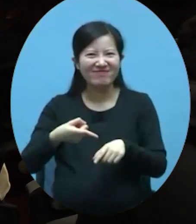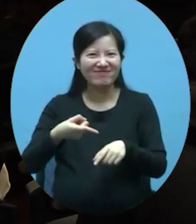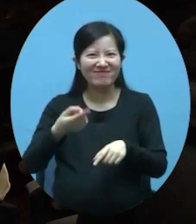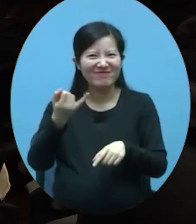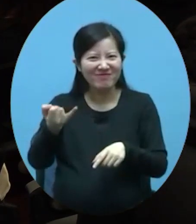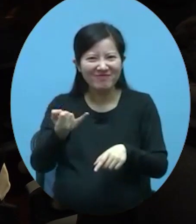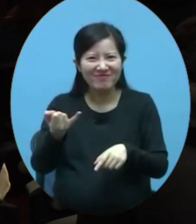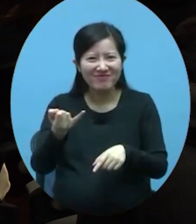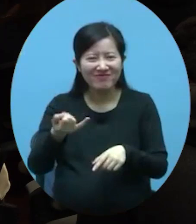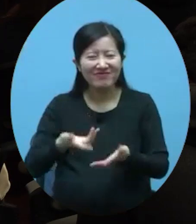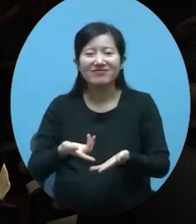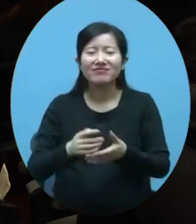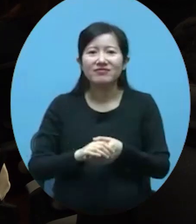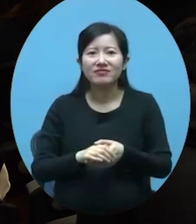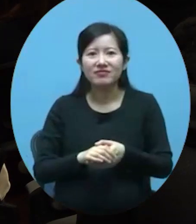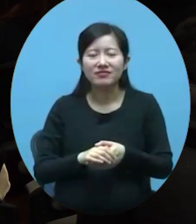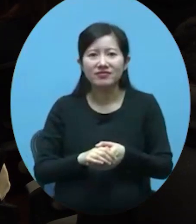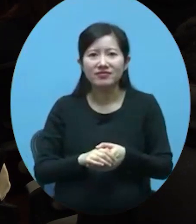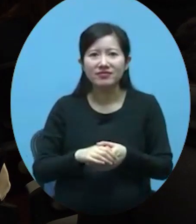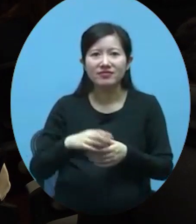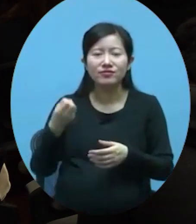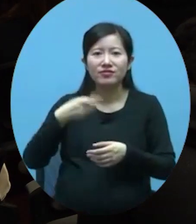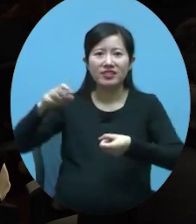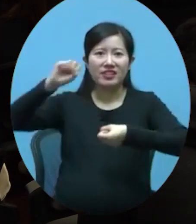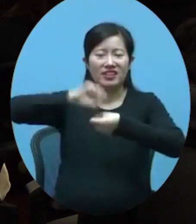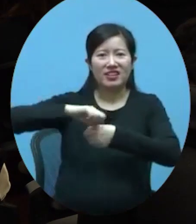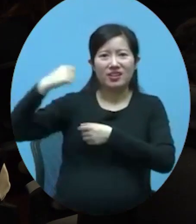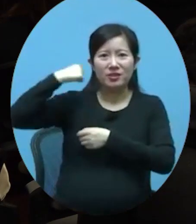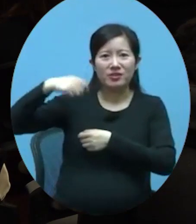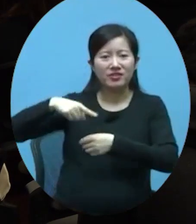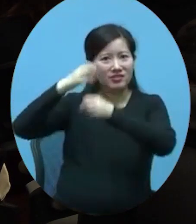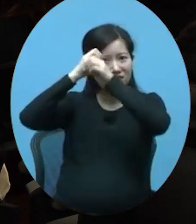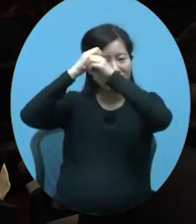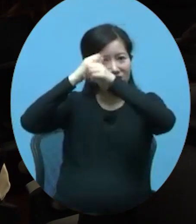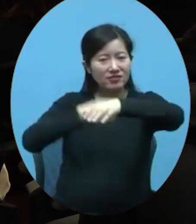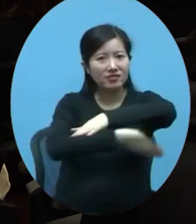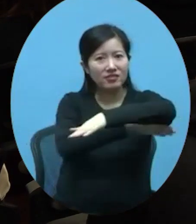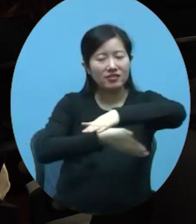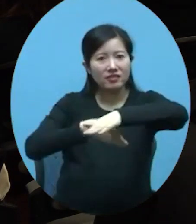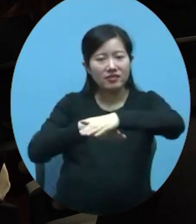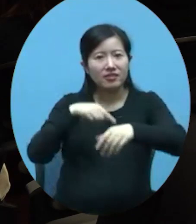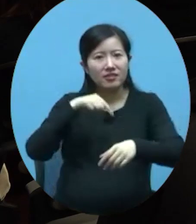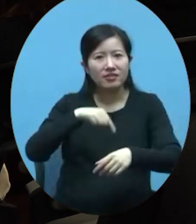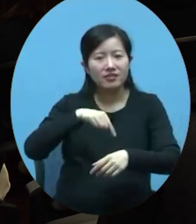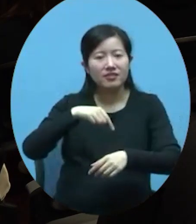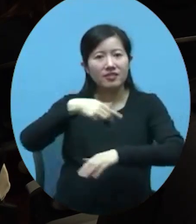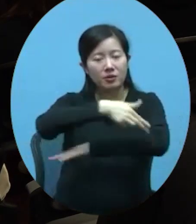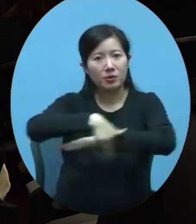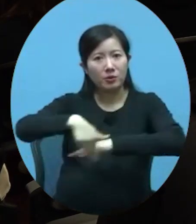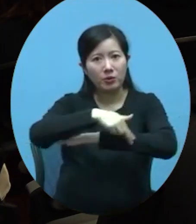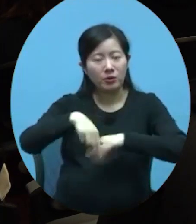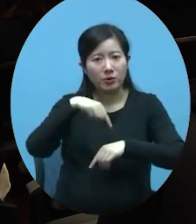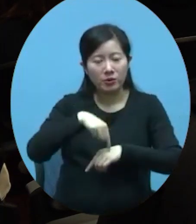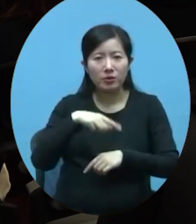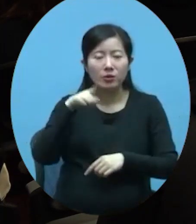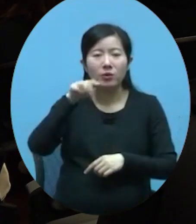question is about the enhanced surveillance you said that the patients can go home while